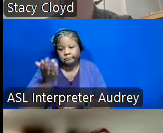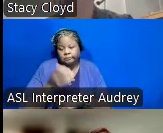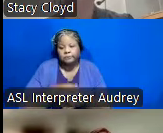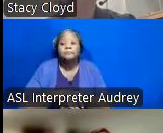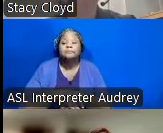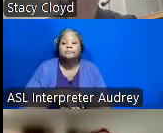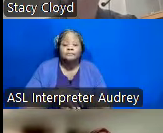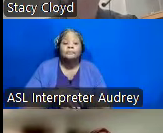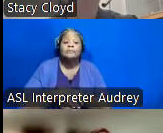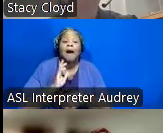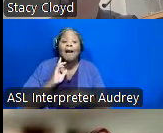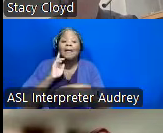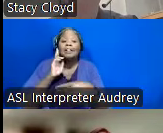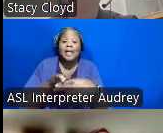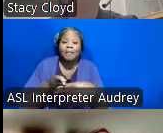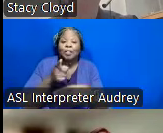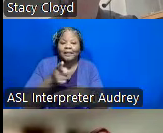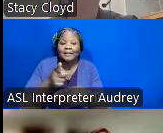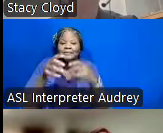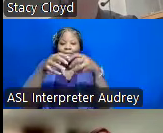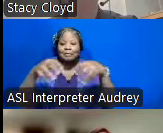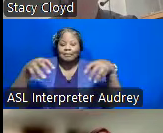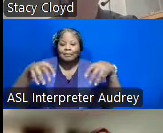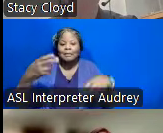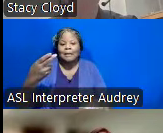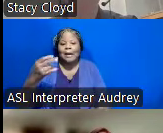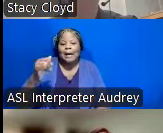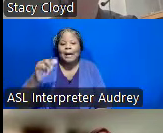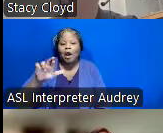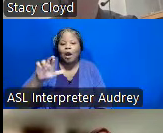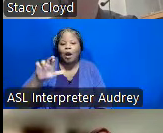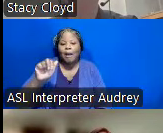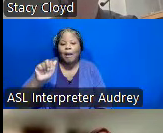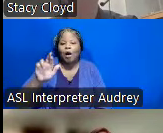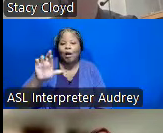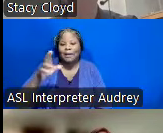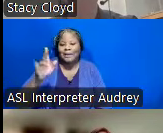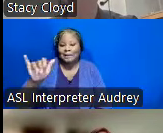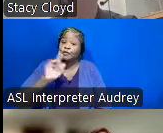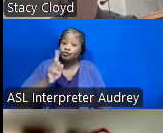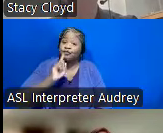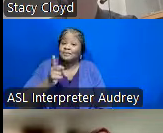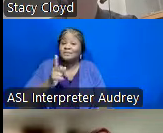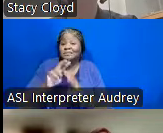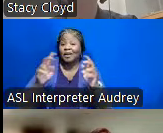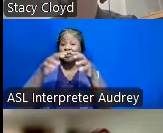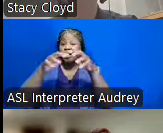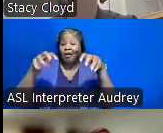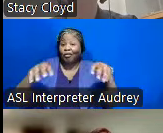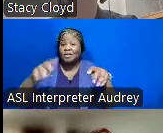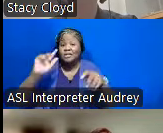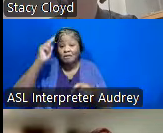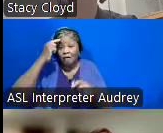I labeled this as the hierarchy because the truth is that SSA is very hierarchical as a government